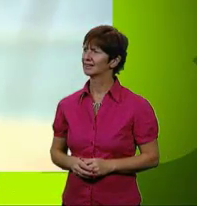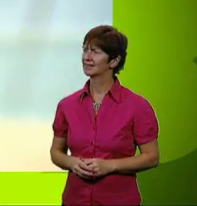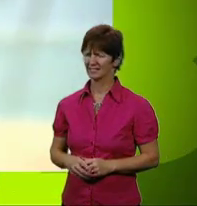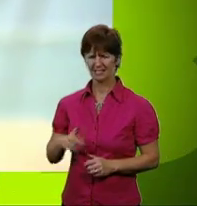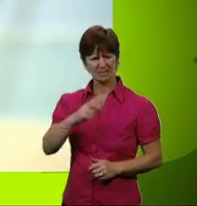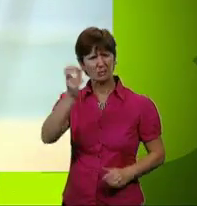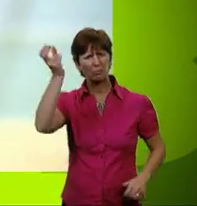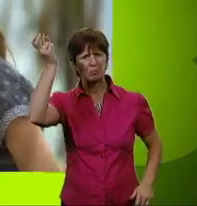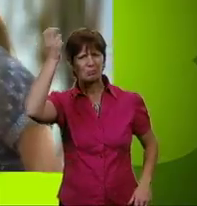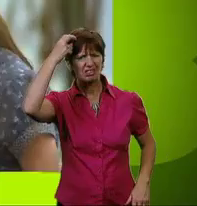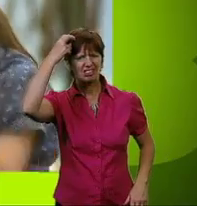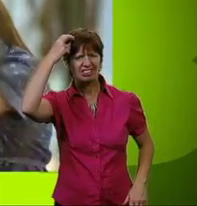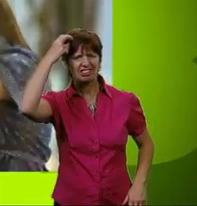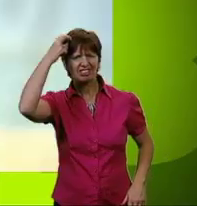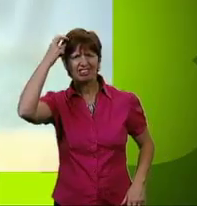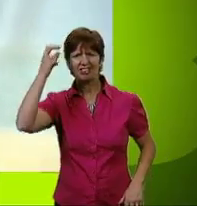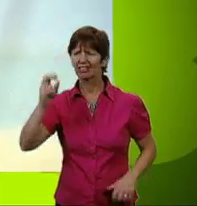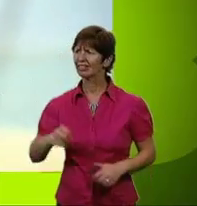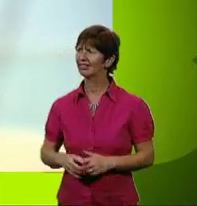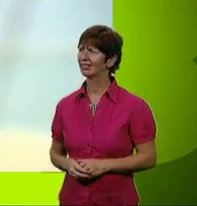You got fruit mush in your hair.